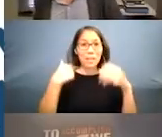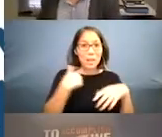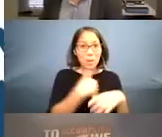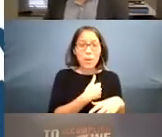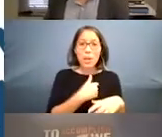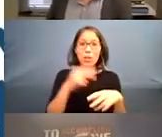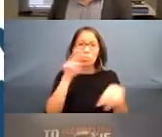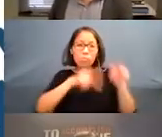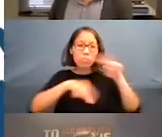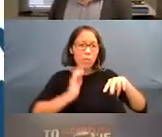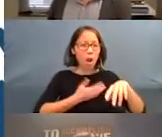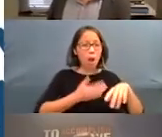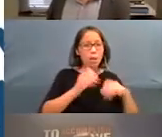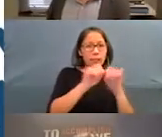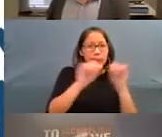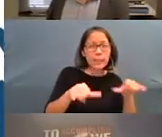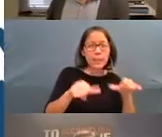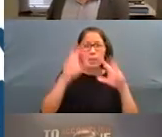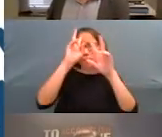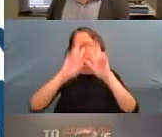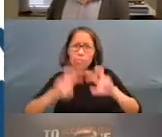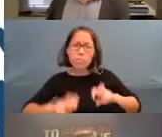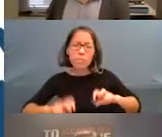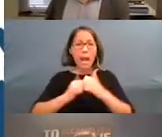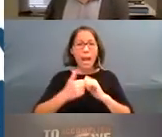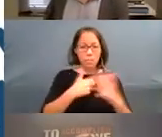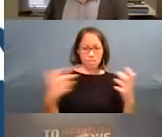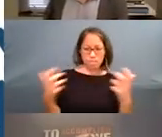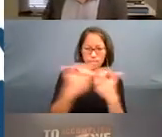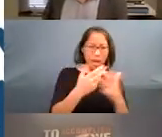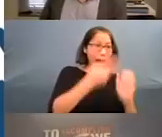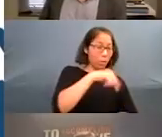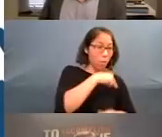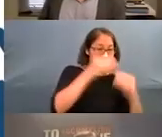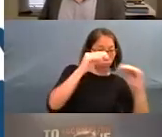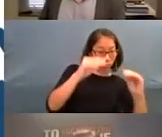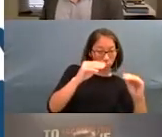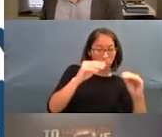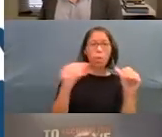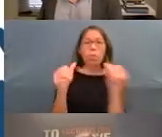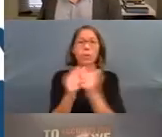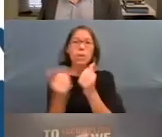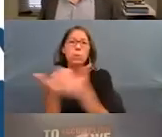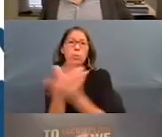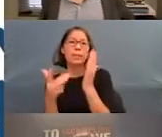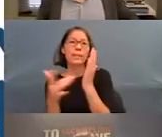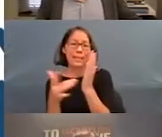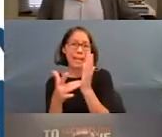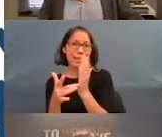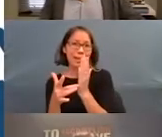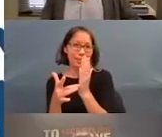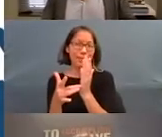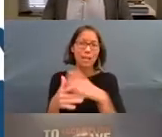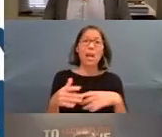our systems and reimagining how we might blend high quality instructional practices with new technical aspects and to